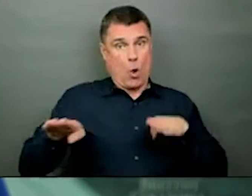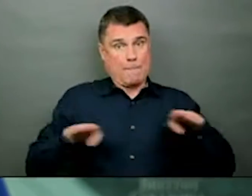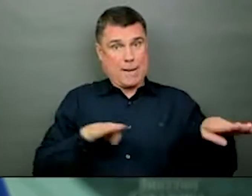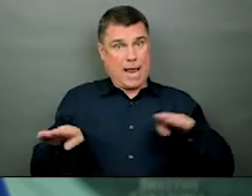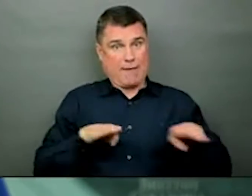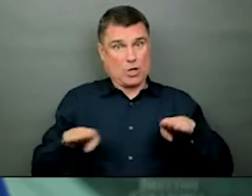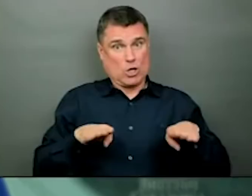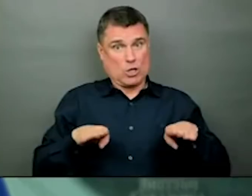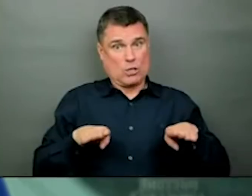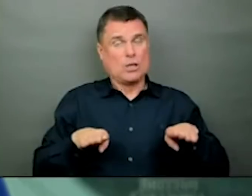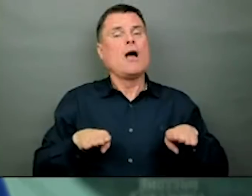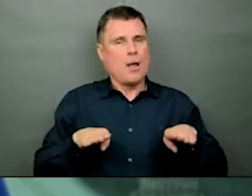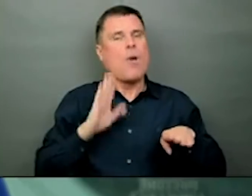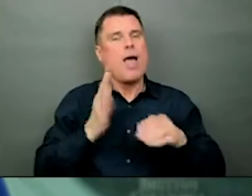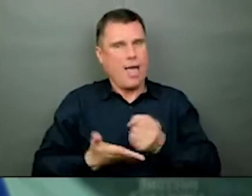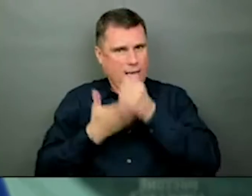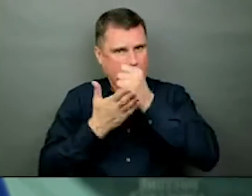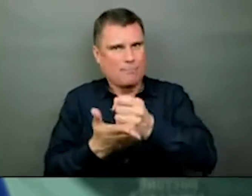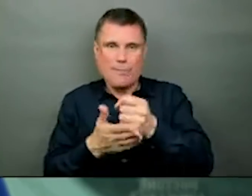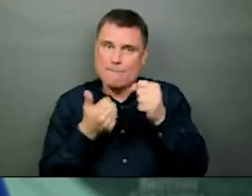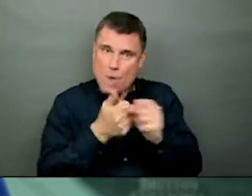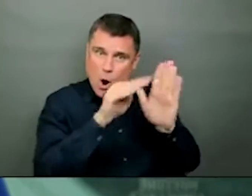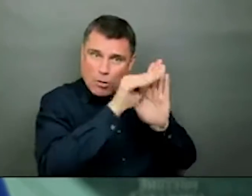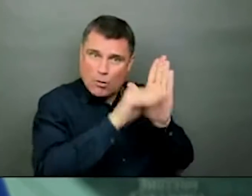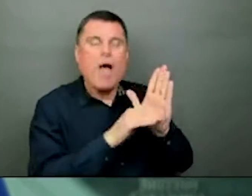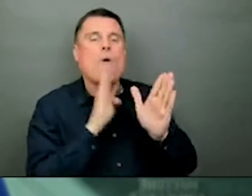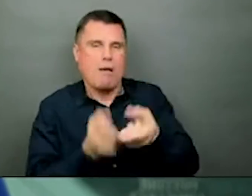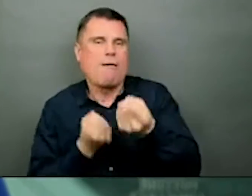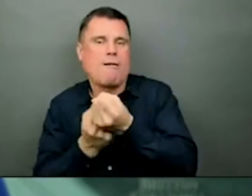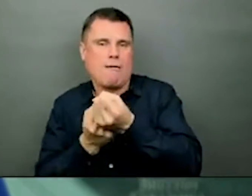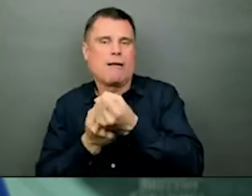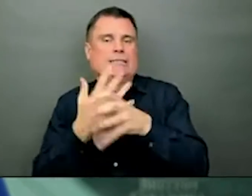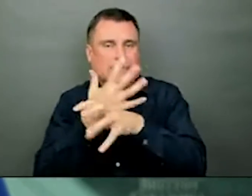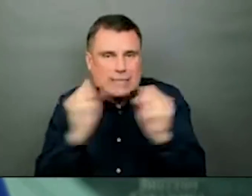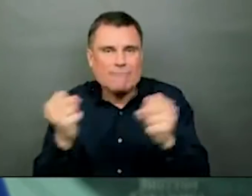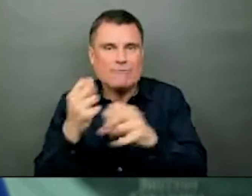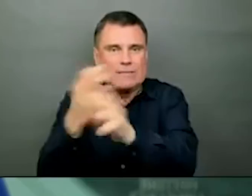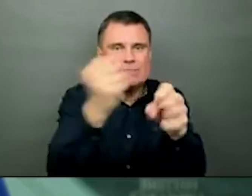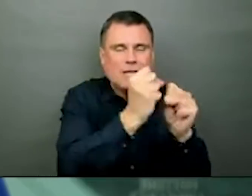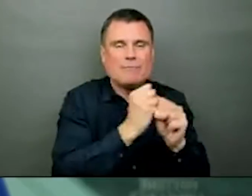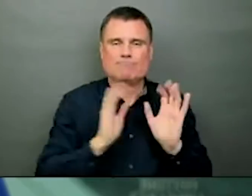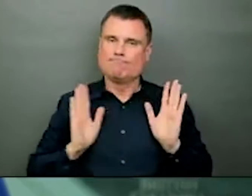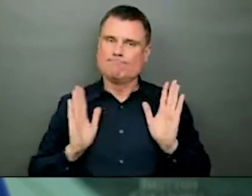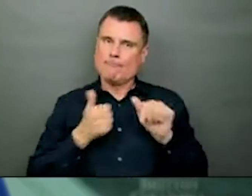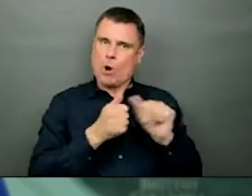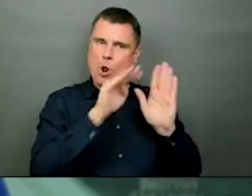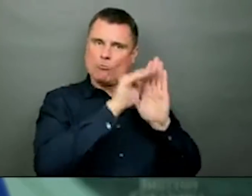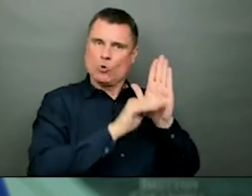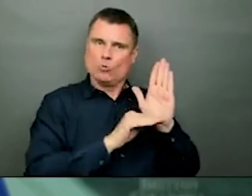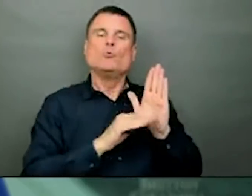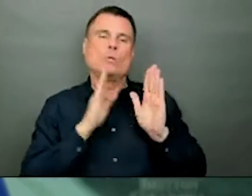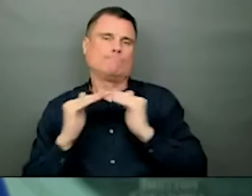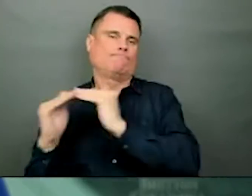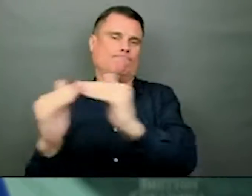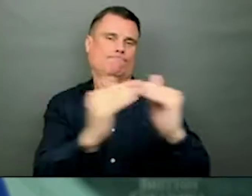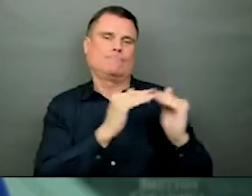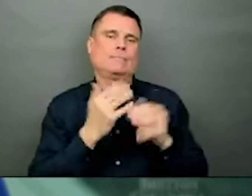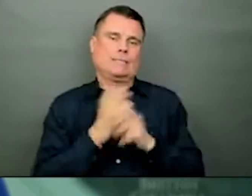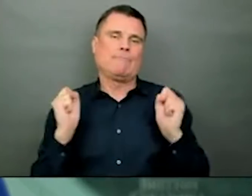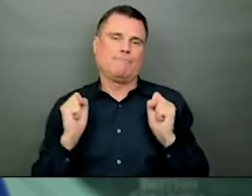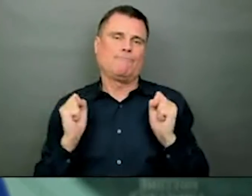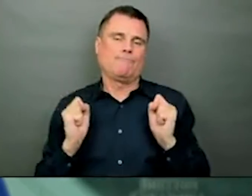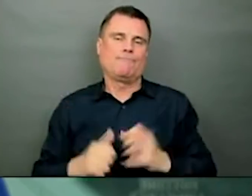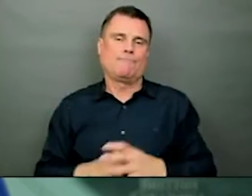nous annonçons 508 nouveaux cas qui ont testé positifs pour COVID-19 pour un total de